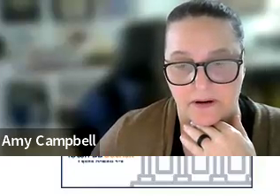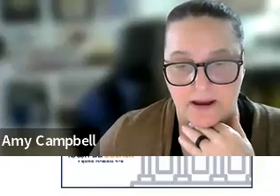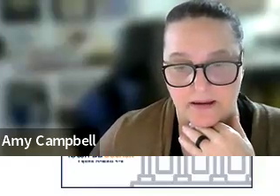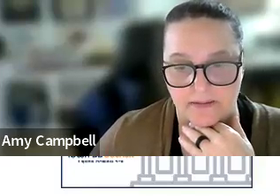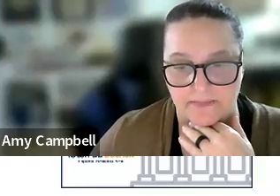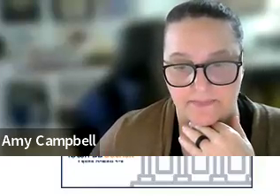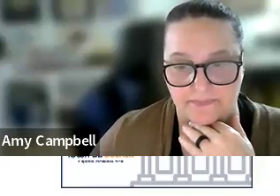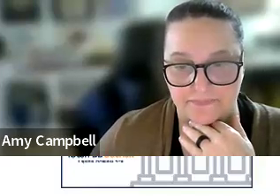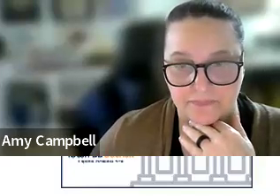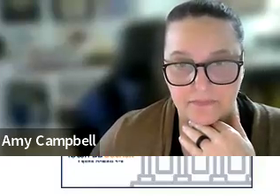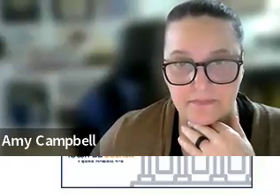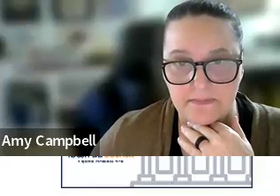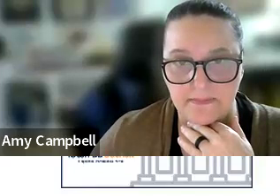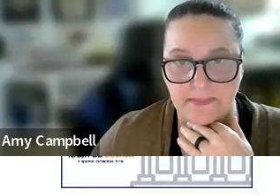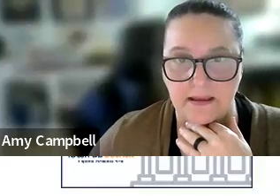for a while.